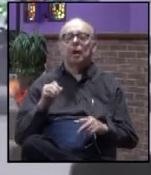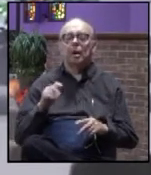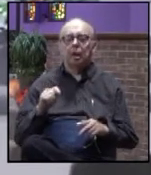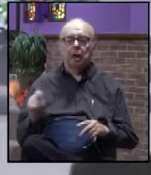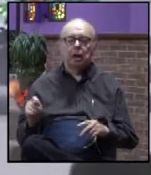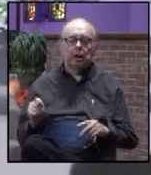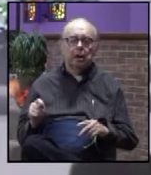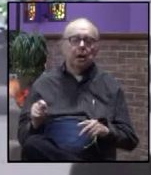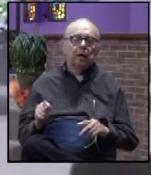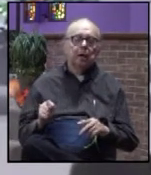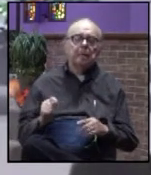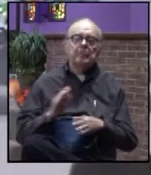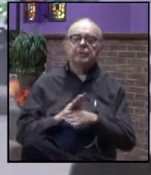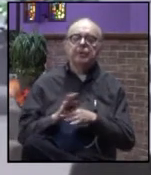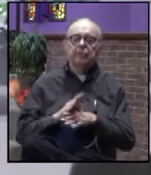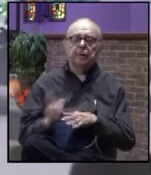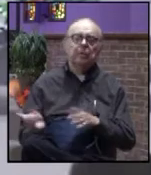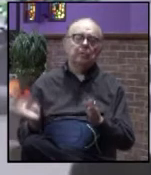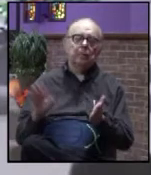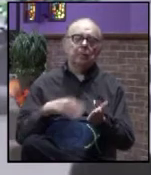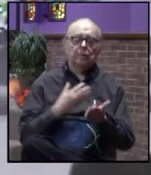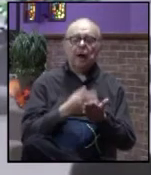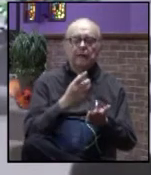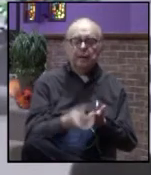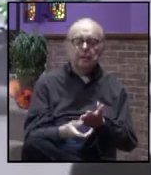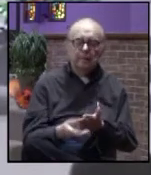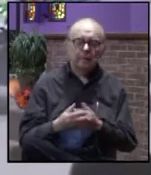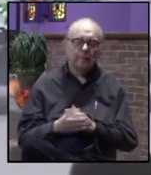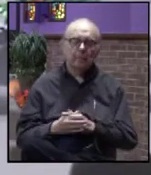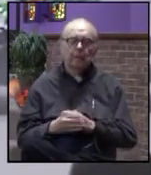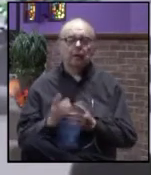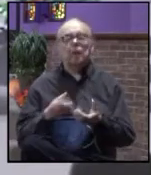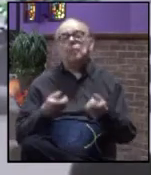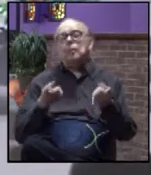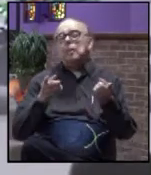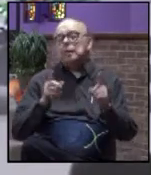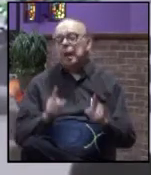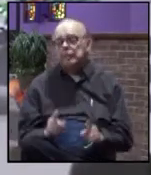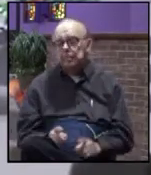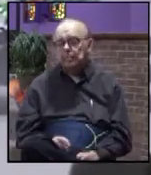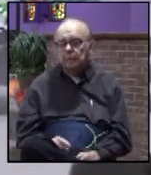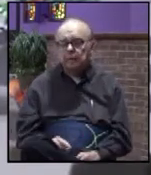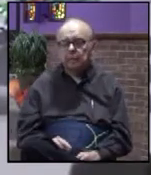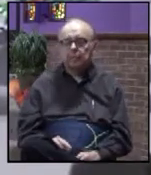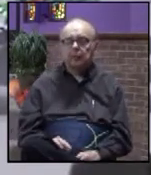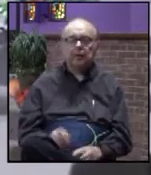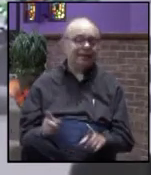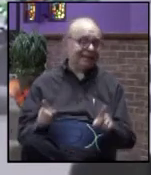of commerce that everybody would come to. And so what would happen?